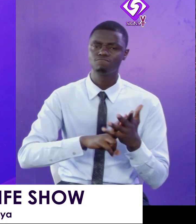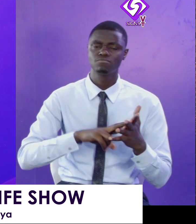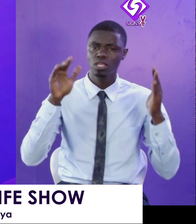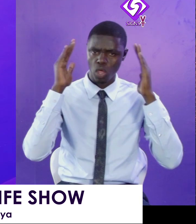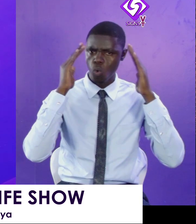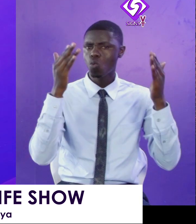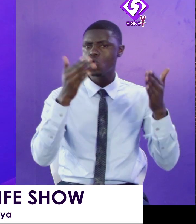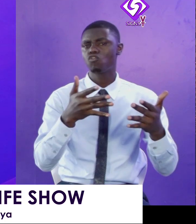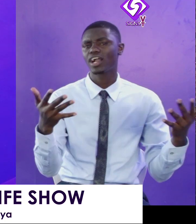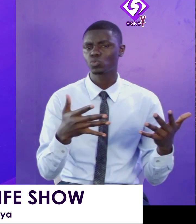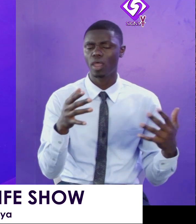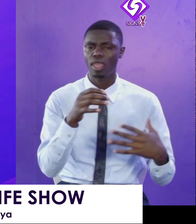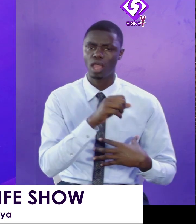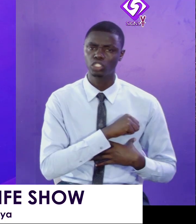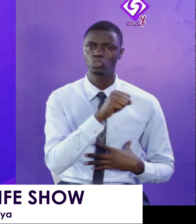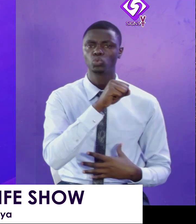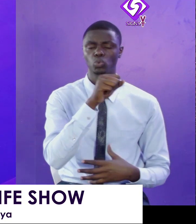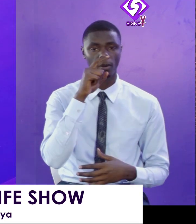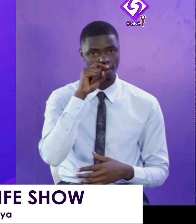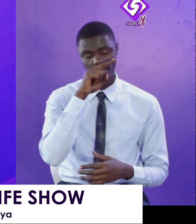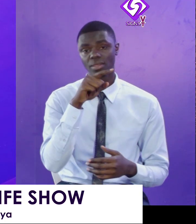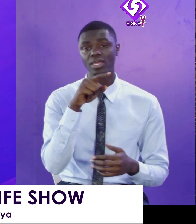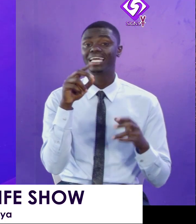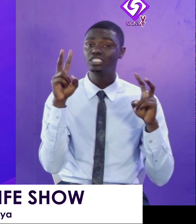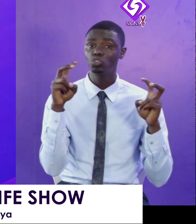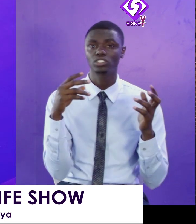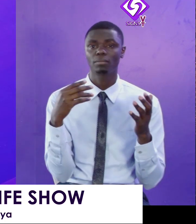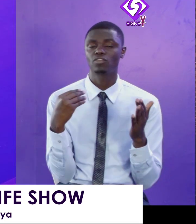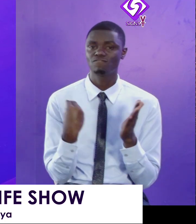Even issues of finances are emotional. Did you know that?